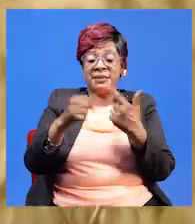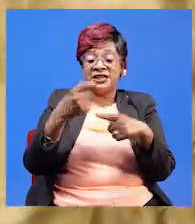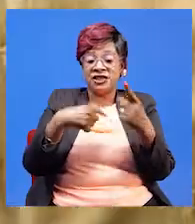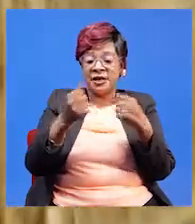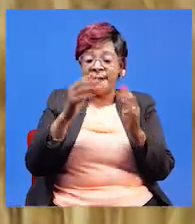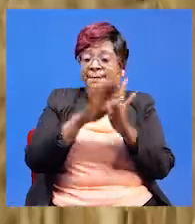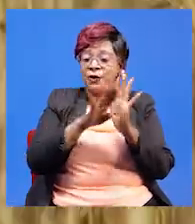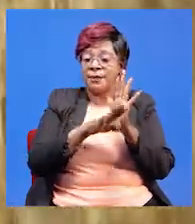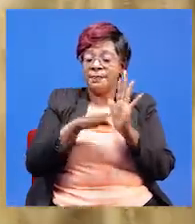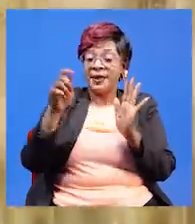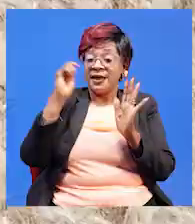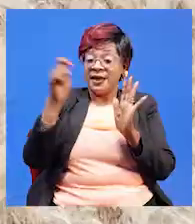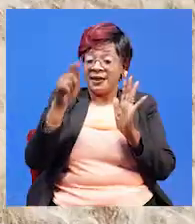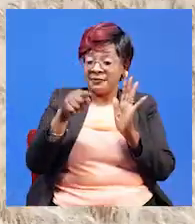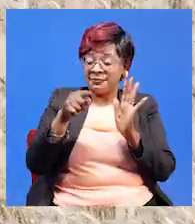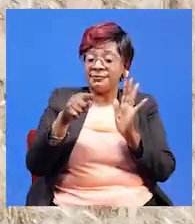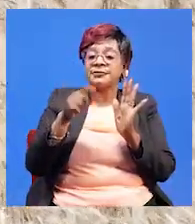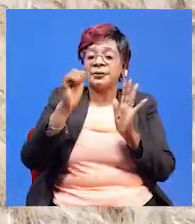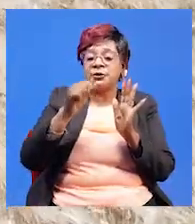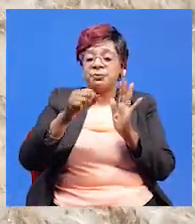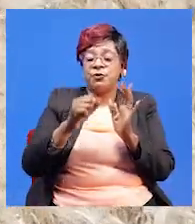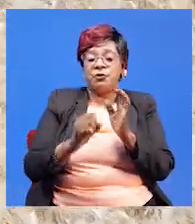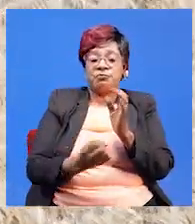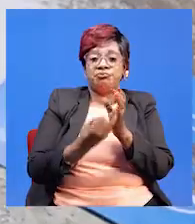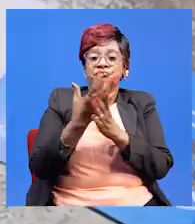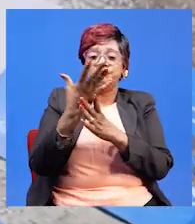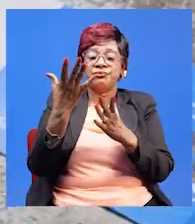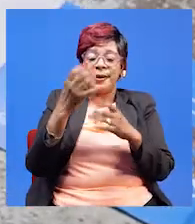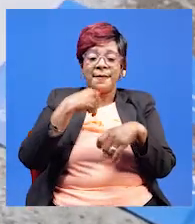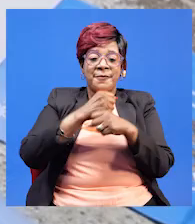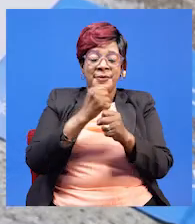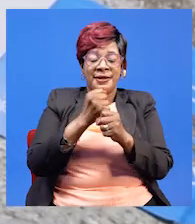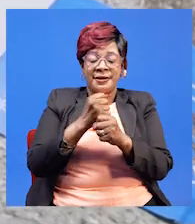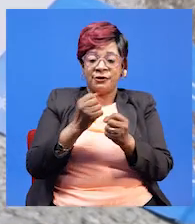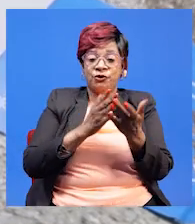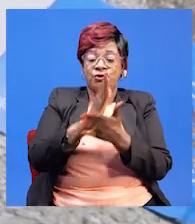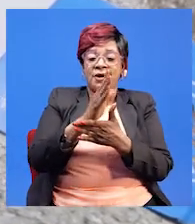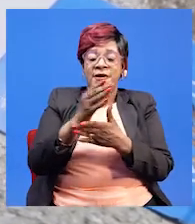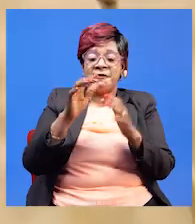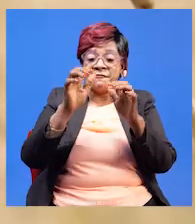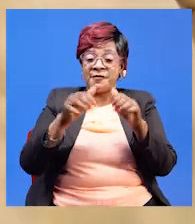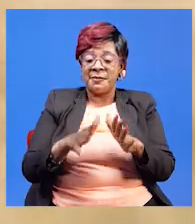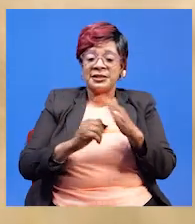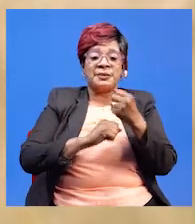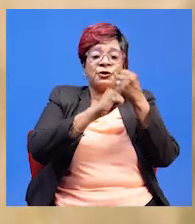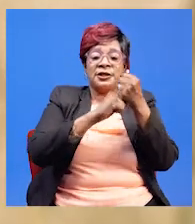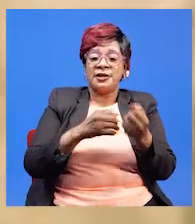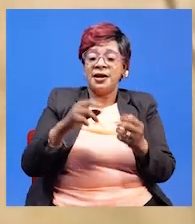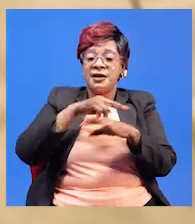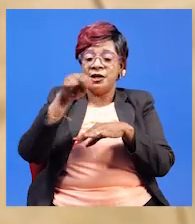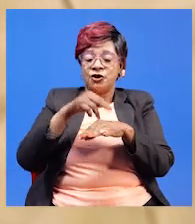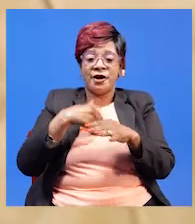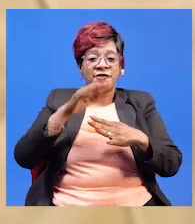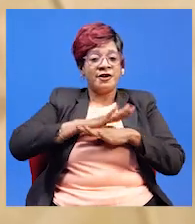program, Kenya's wheat fields could once again flourish, feeding the nation, supporting farmers, and securing